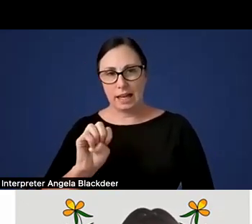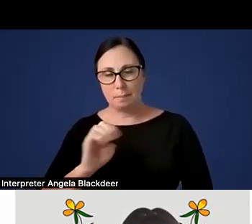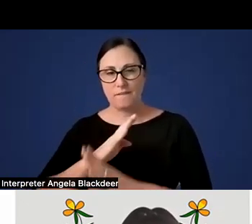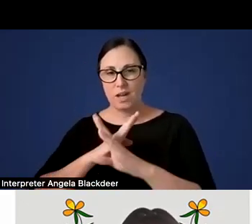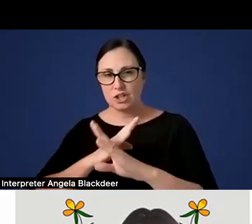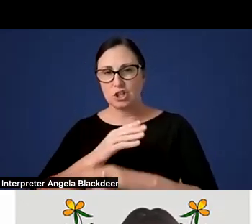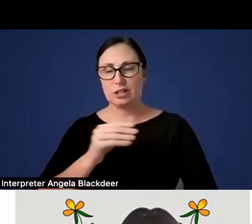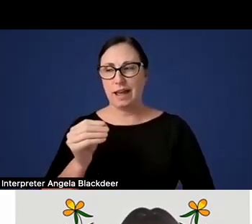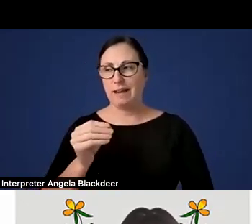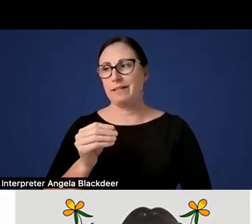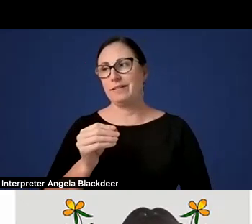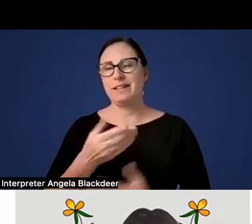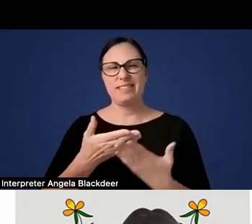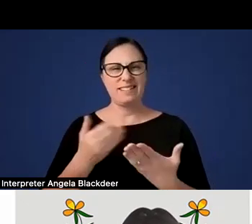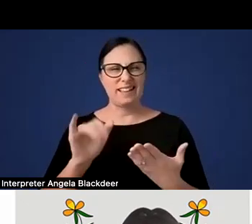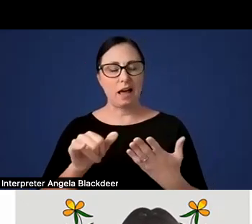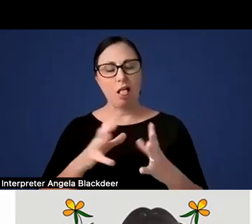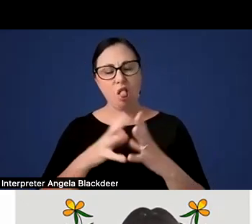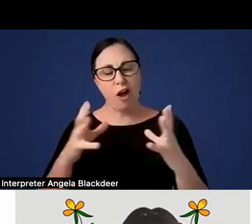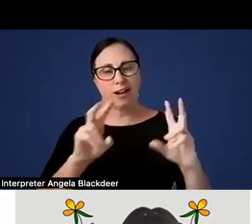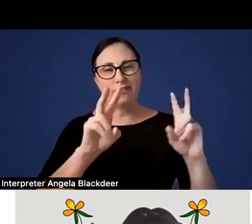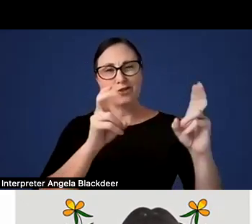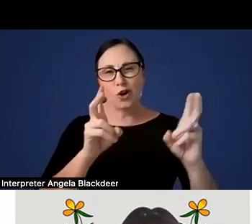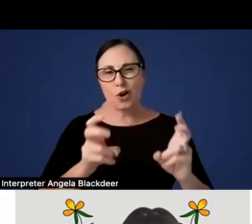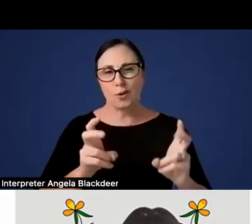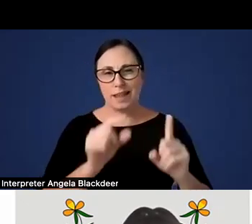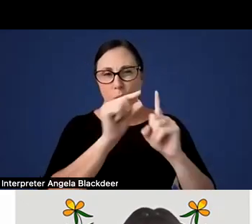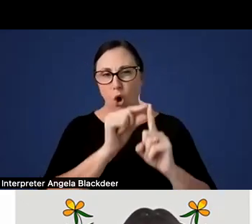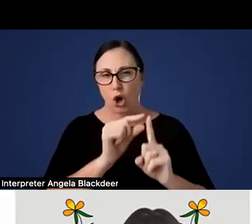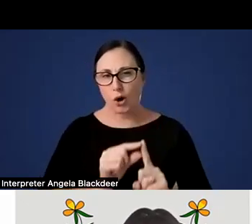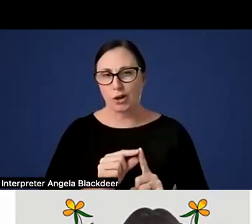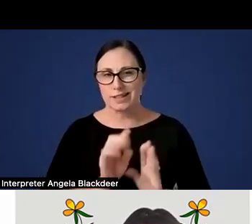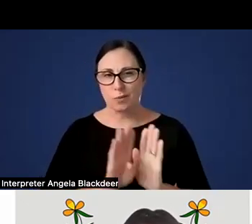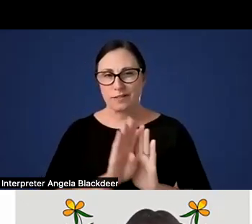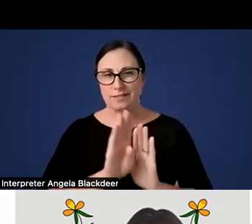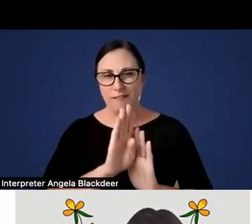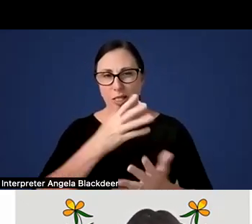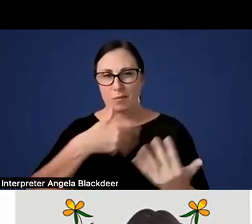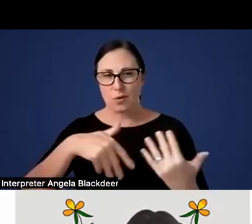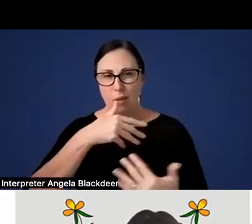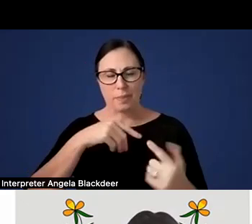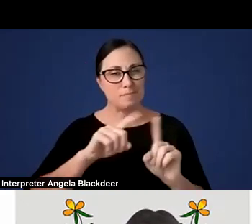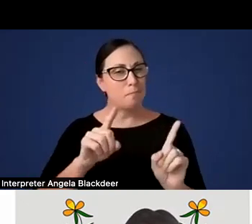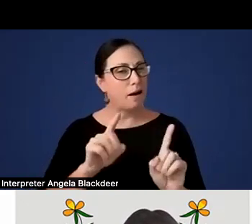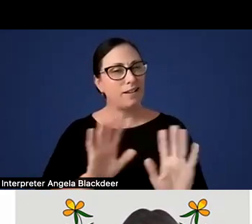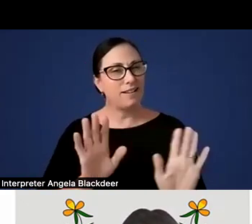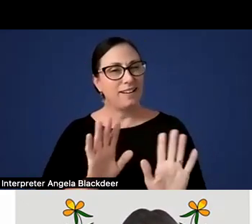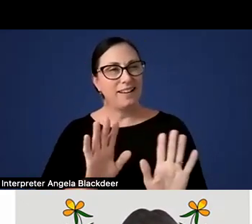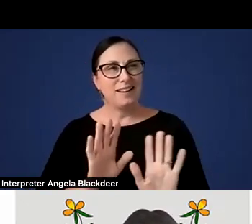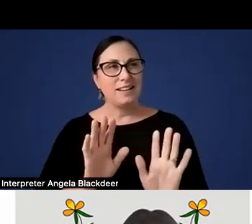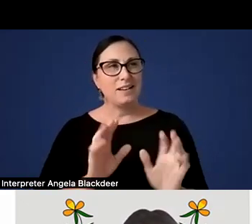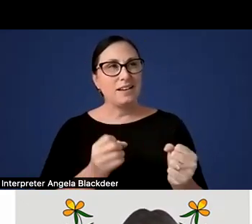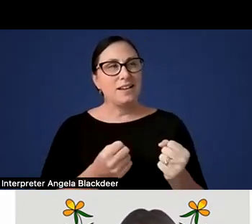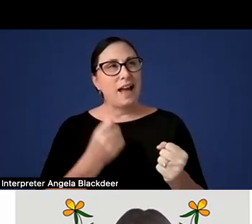developed around this issue. But I think the myths are most pervasive because we don't have